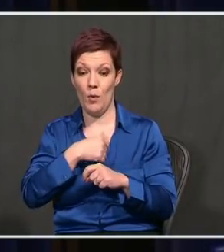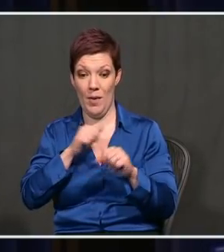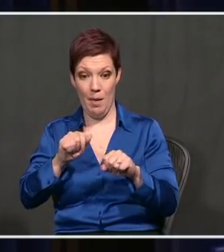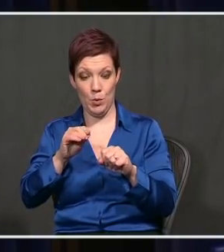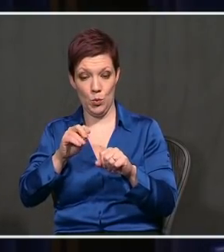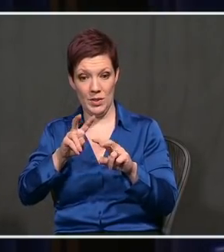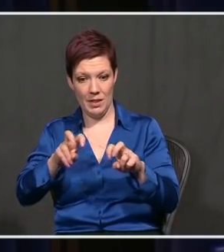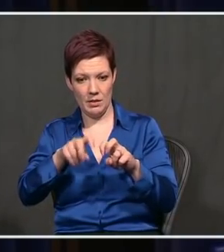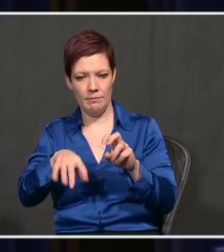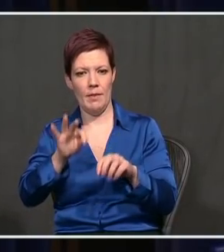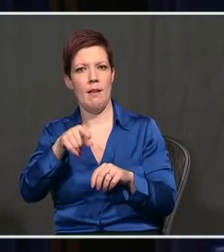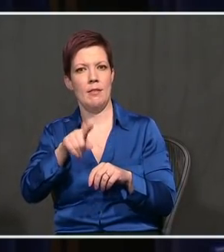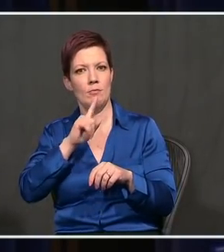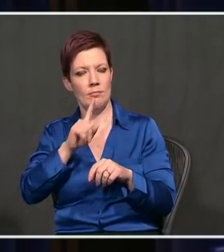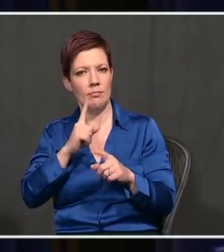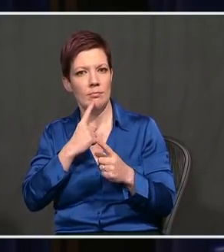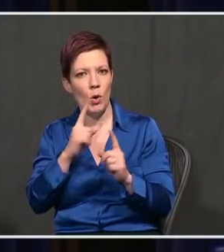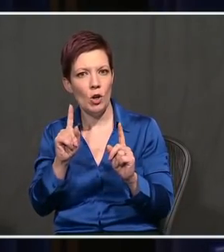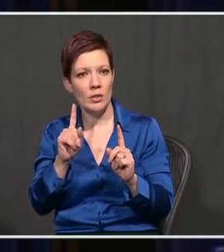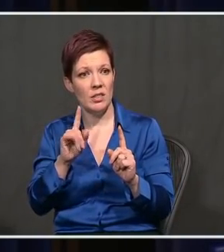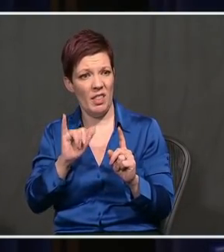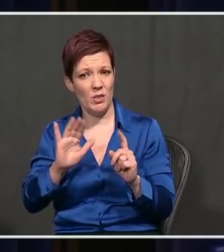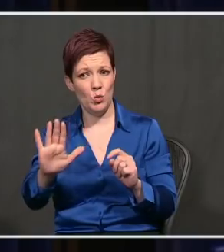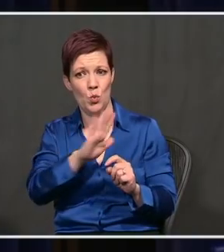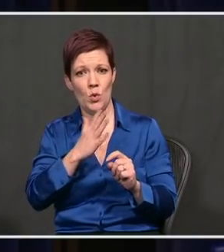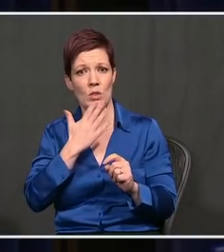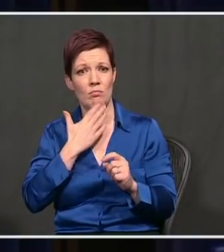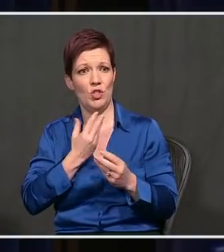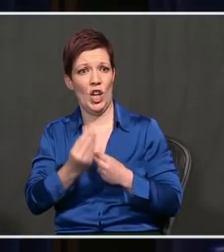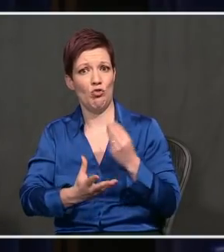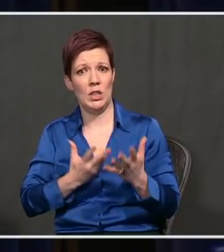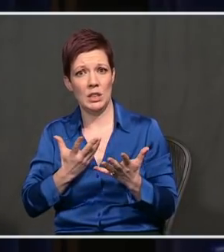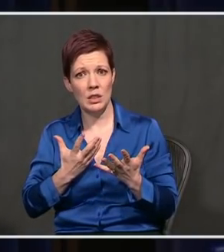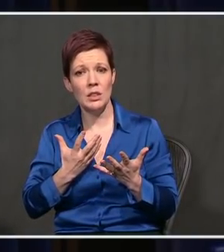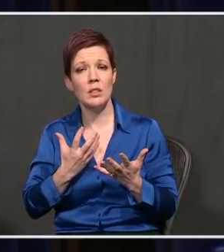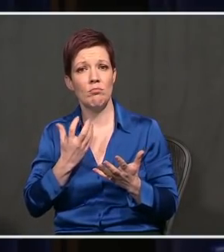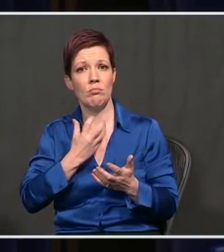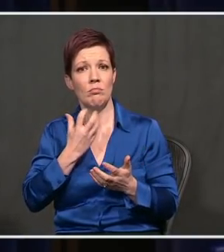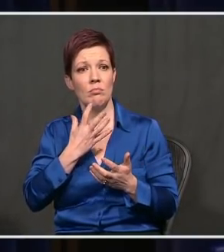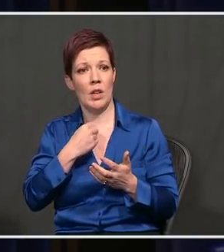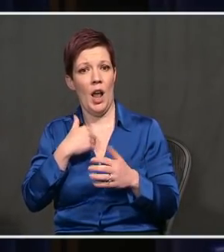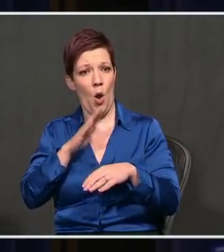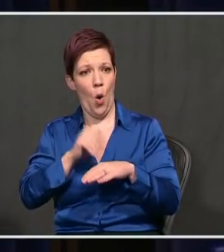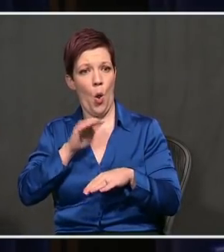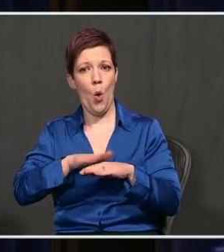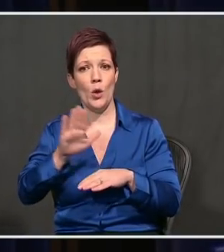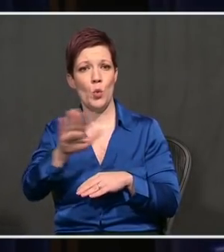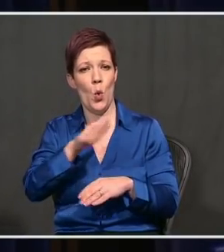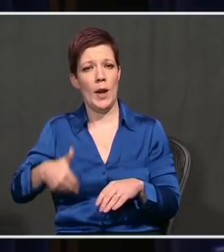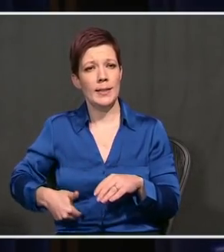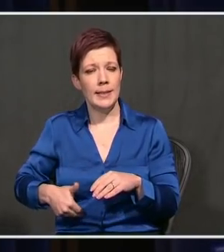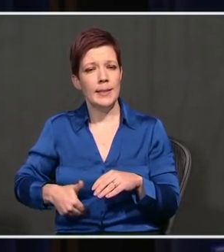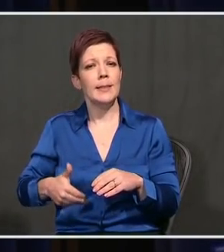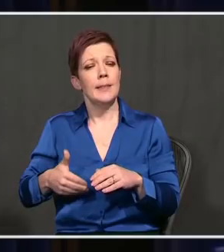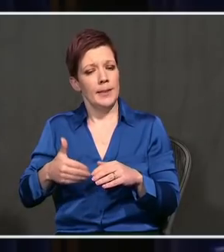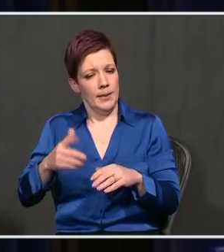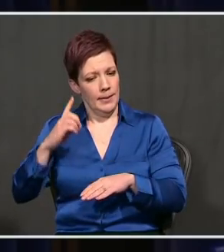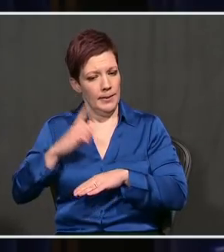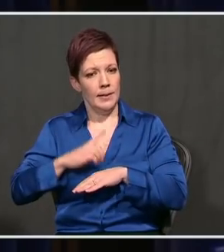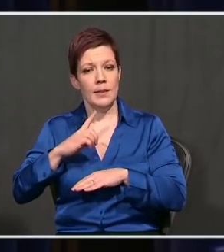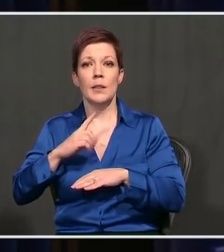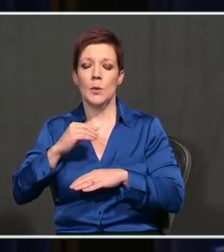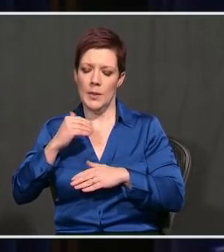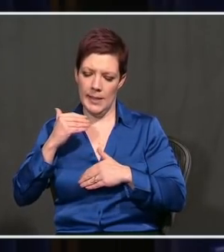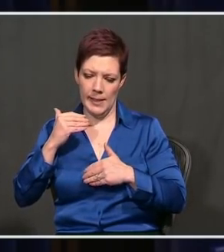generous action, and I would call on your civic sense to please continue to participate in the